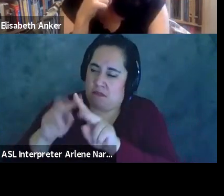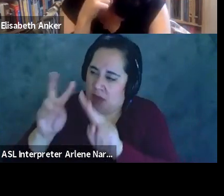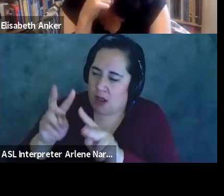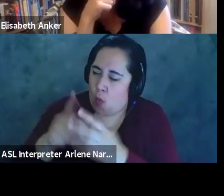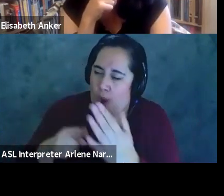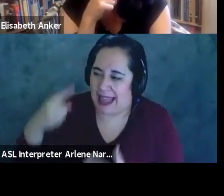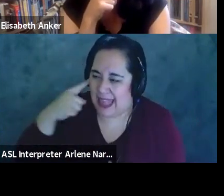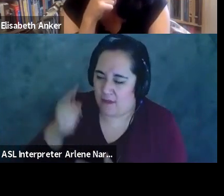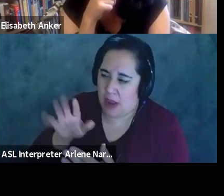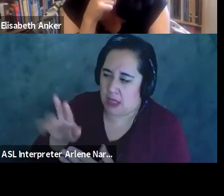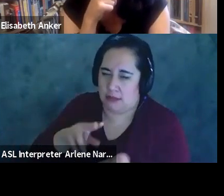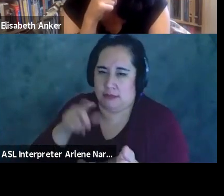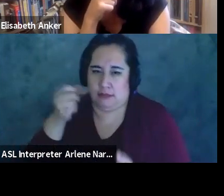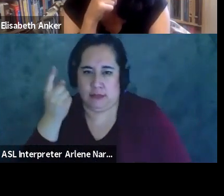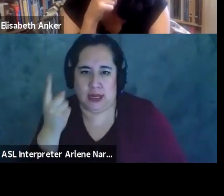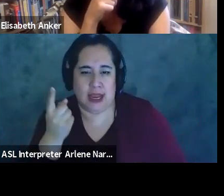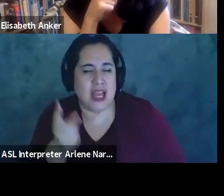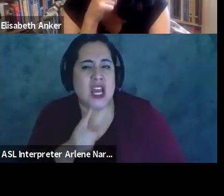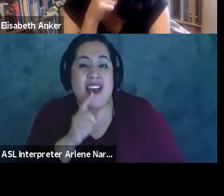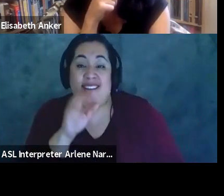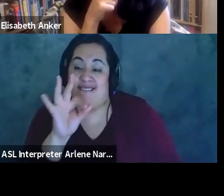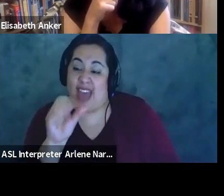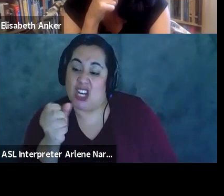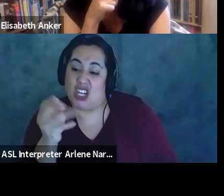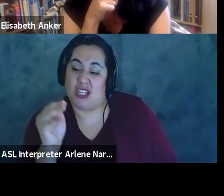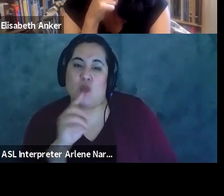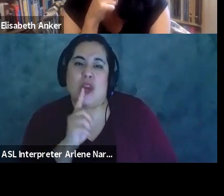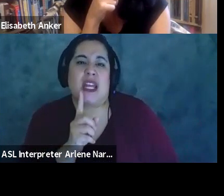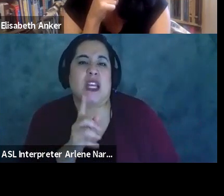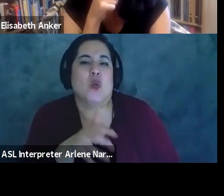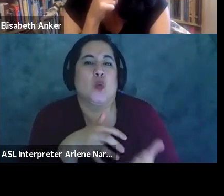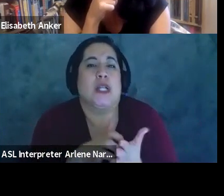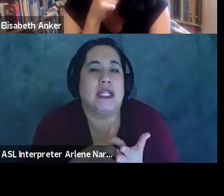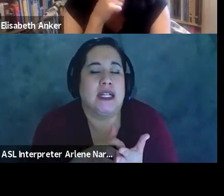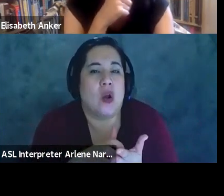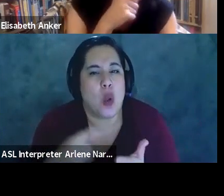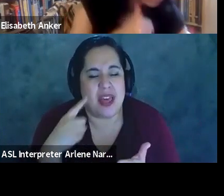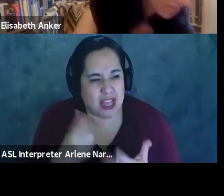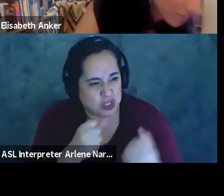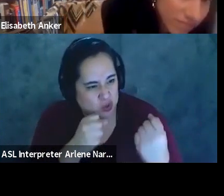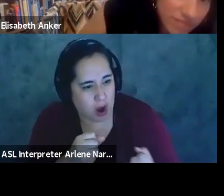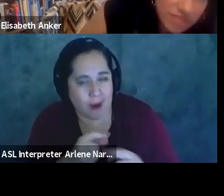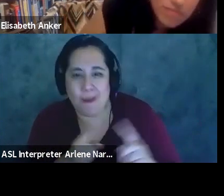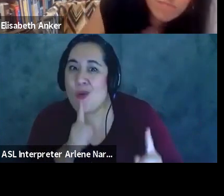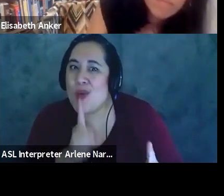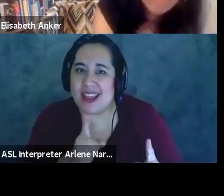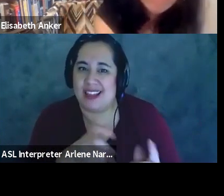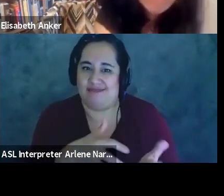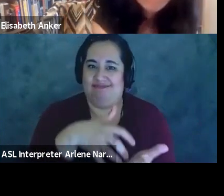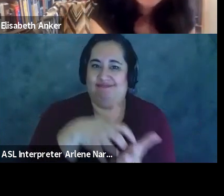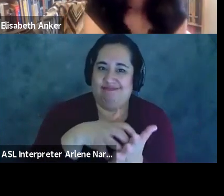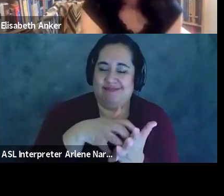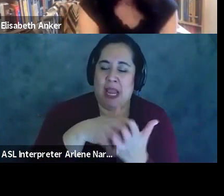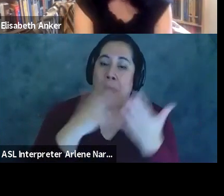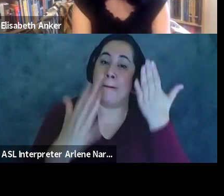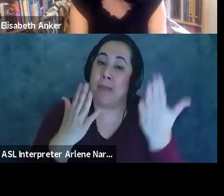says that fascism is inherently vulnerable. So we often think of fascism as defined by its strength, but fascism is actually defined by its vulnerability. And